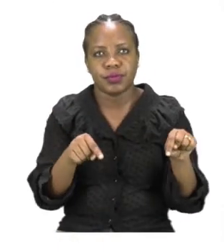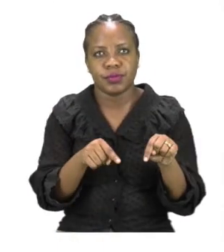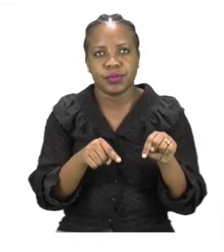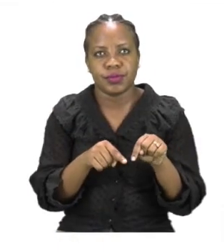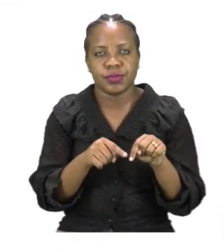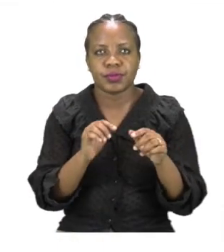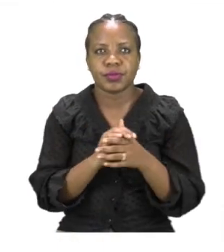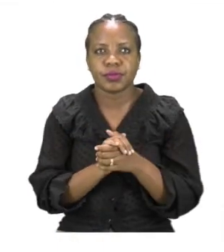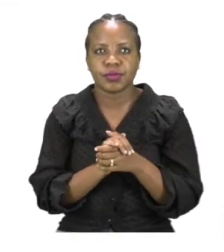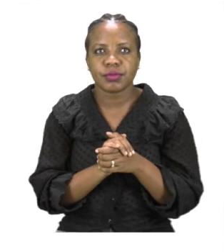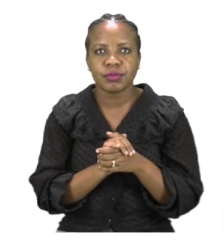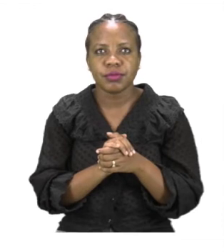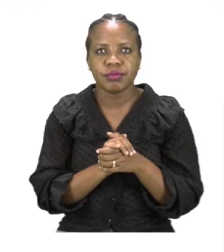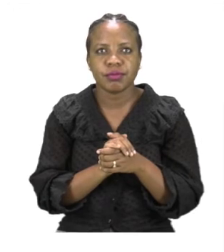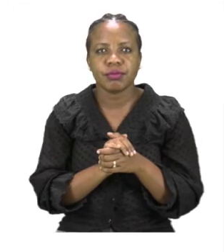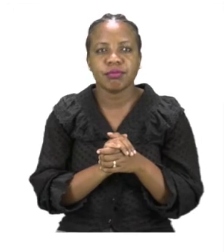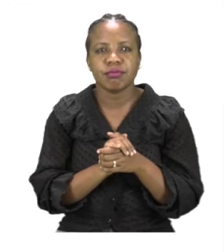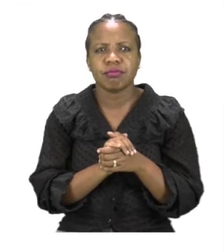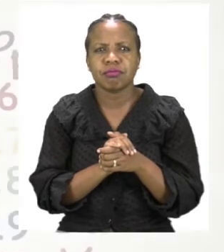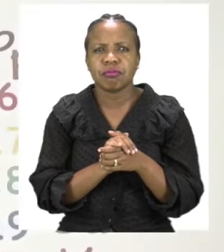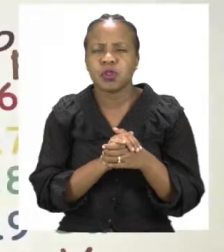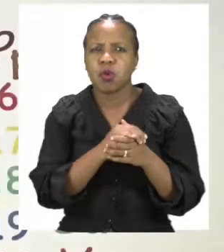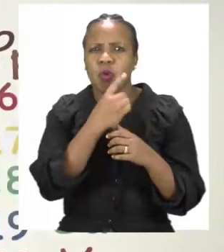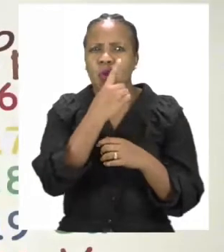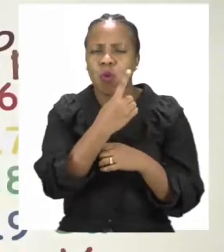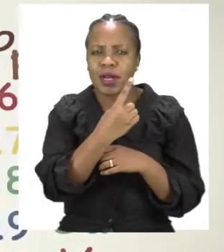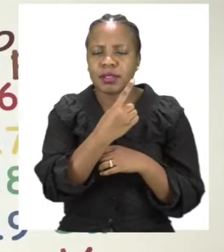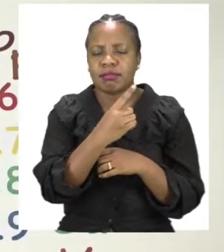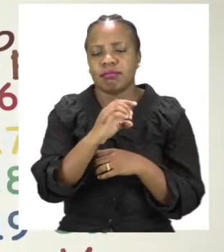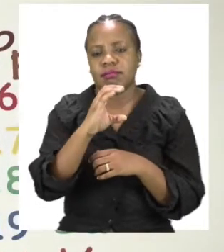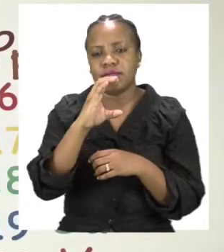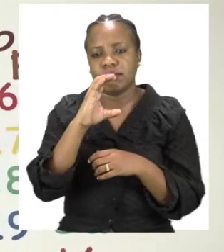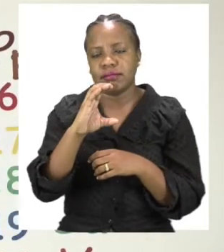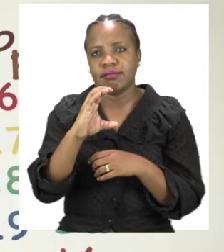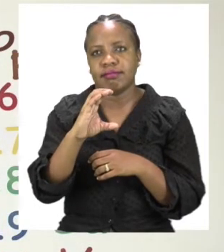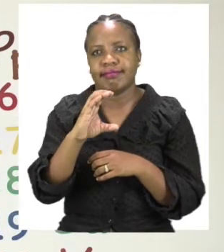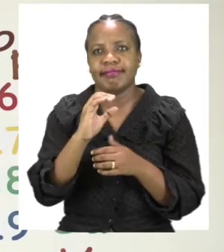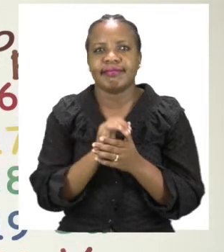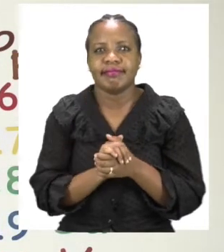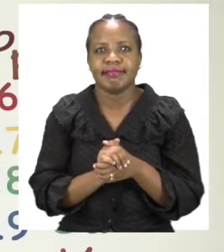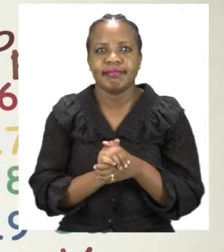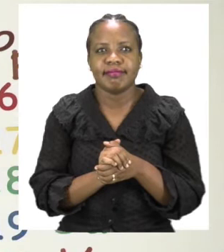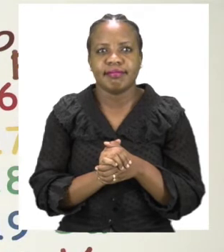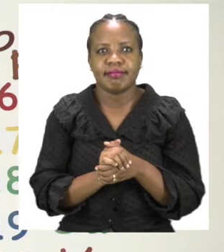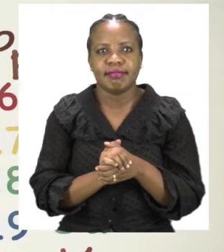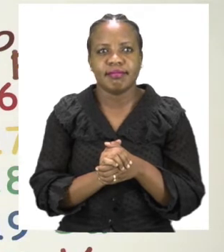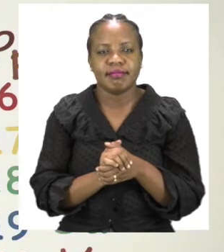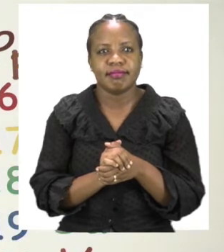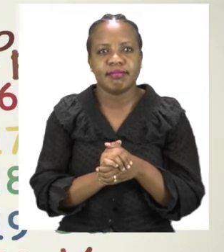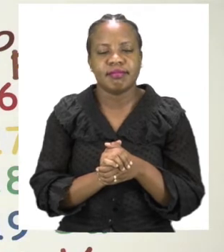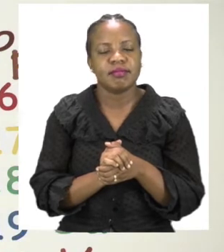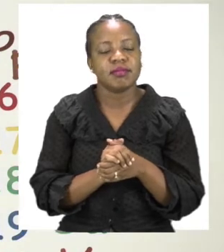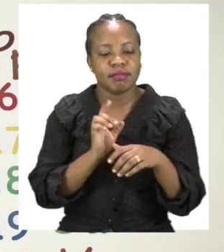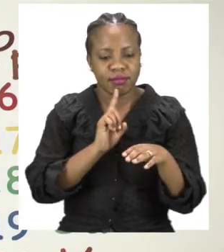we are going to do number C. Let us do C. So the first thing to do is write the sum the way